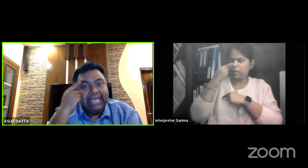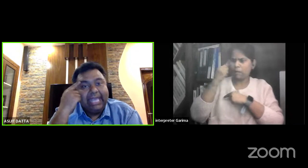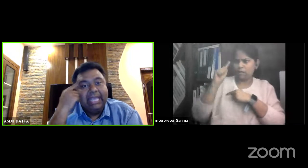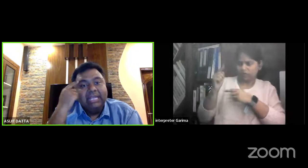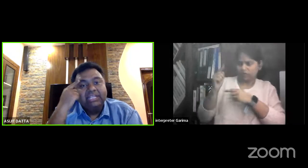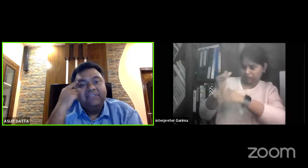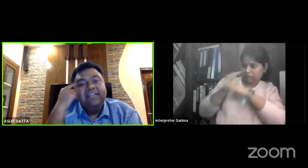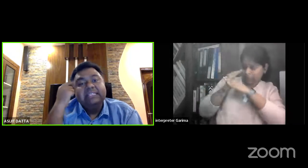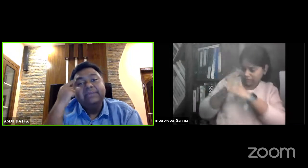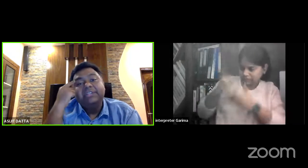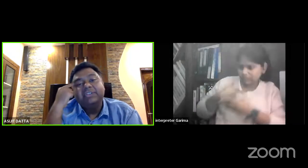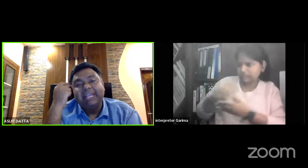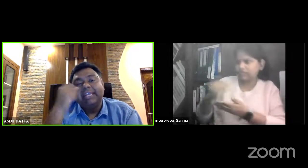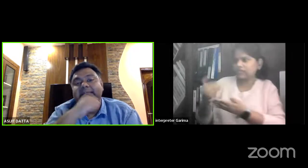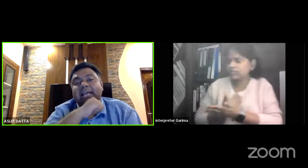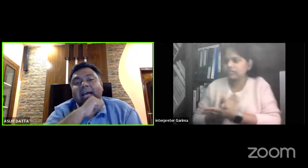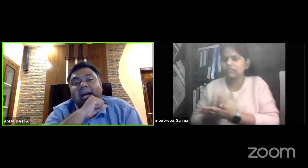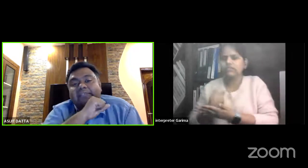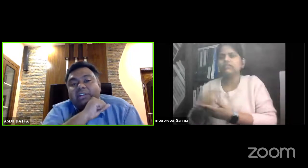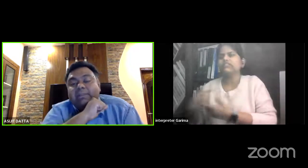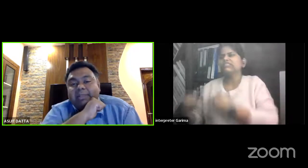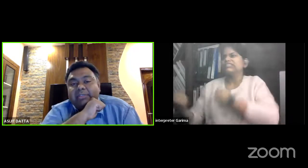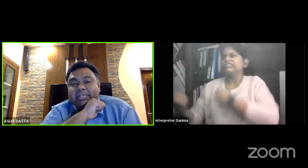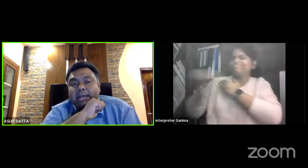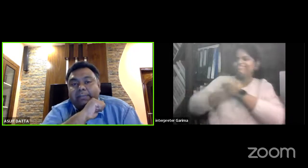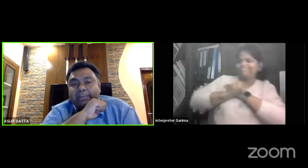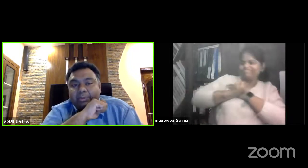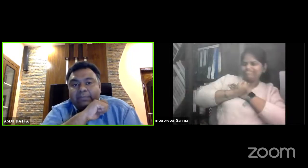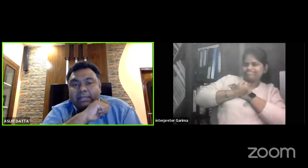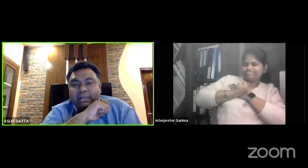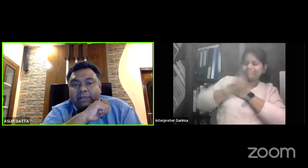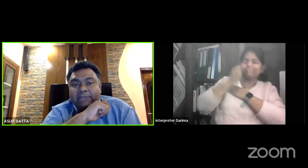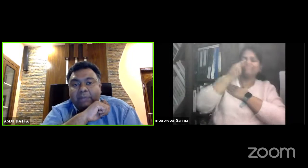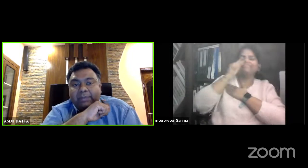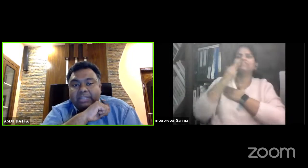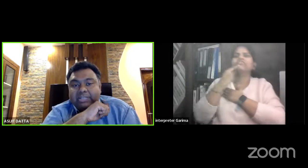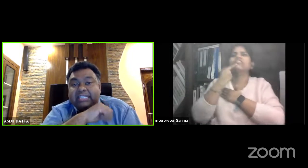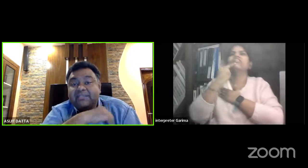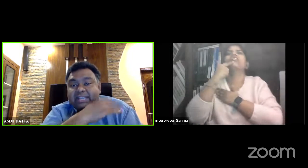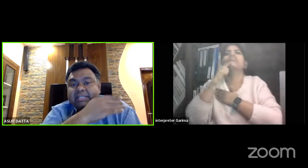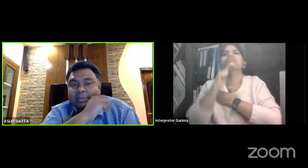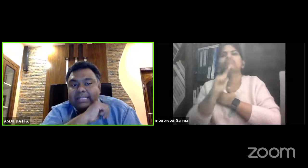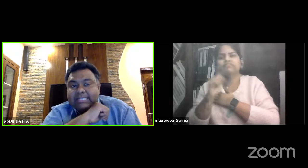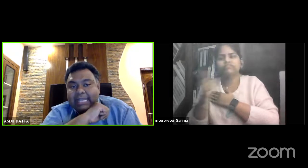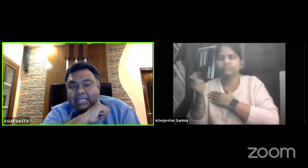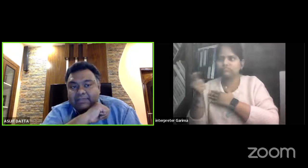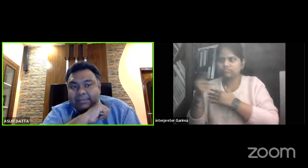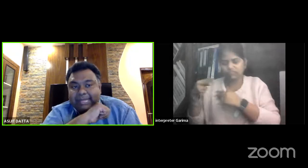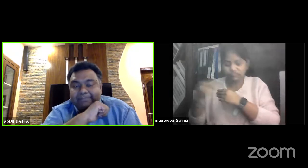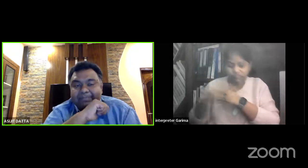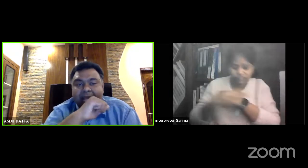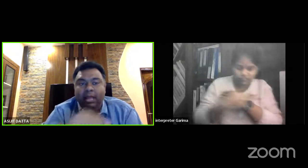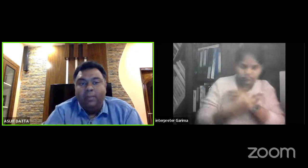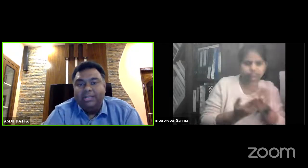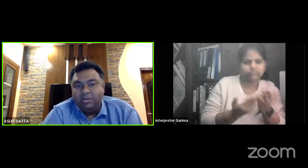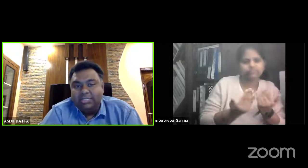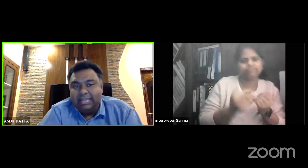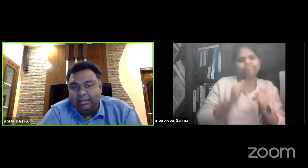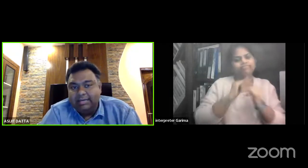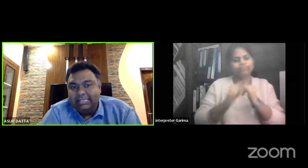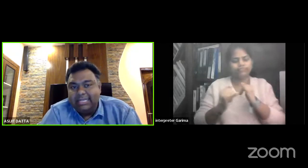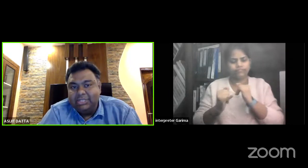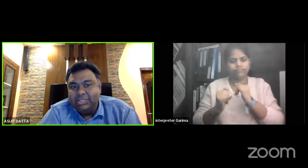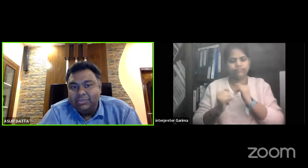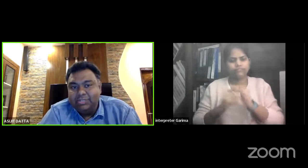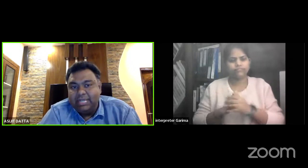fanatical care, she feels betrayed after her mother's approval of the operation is revealed towards the end of the play. When Dr.